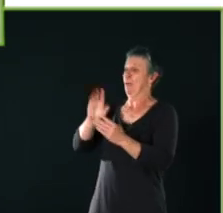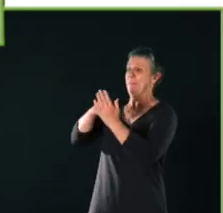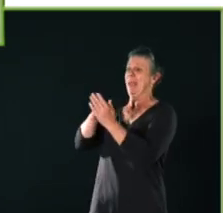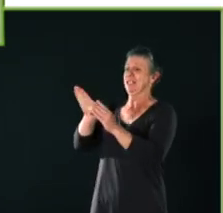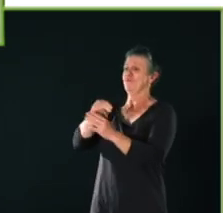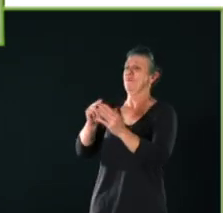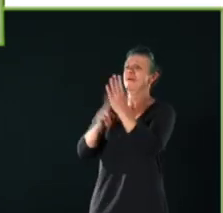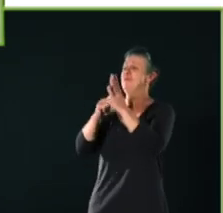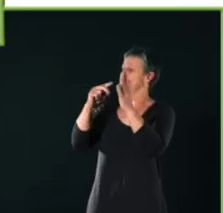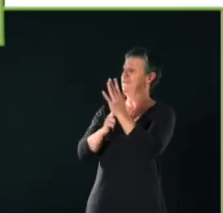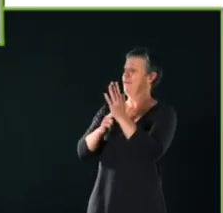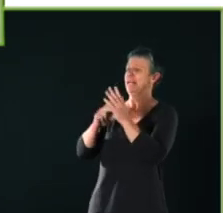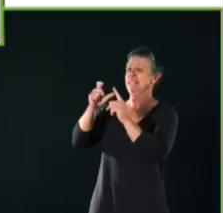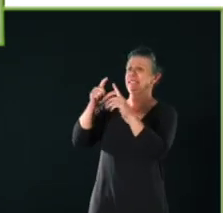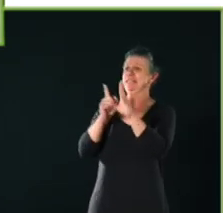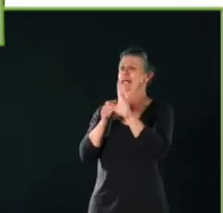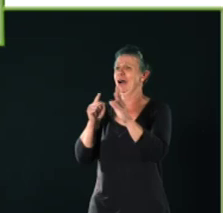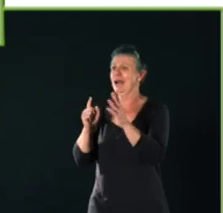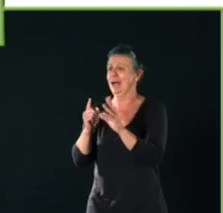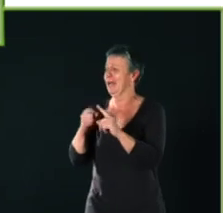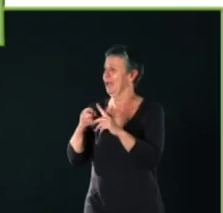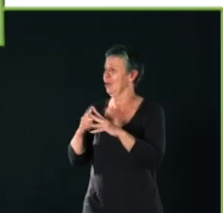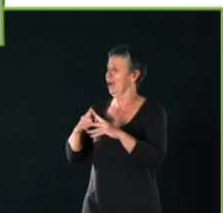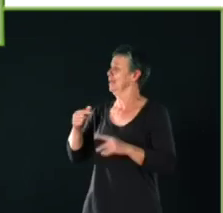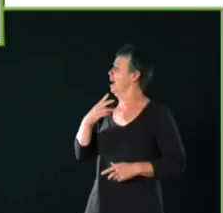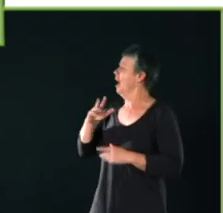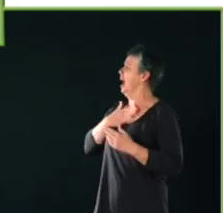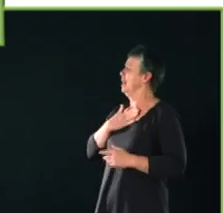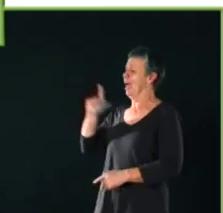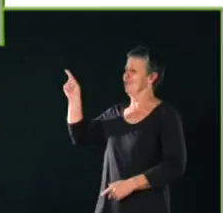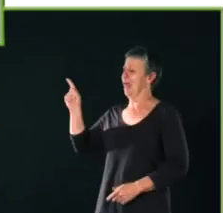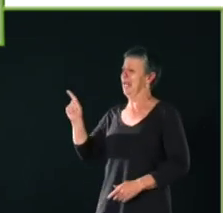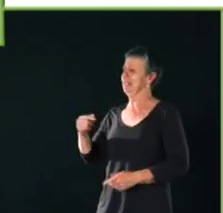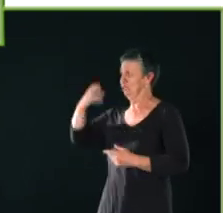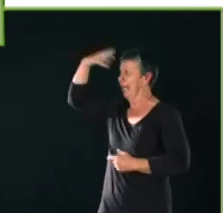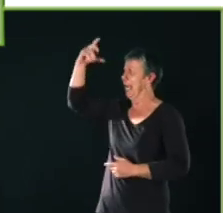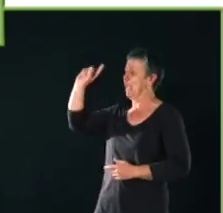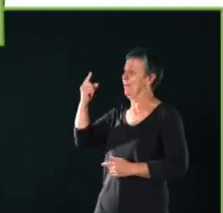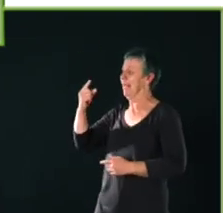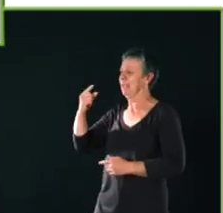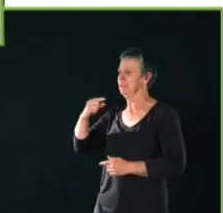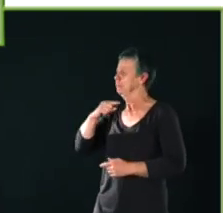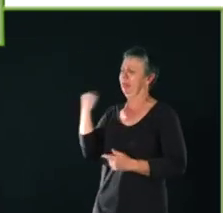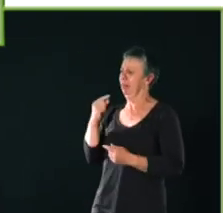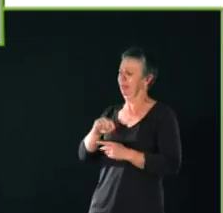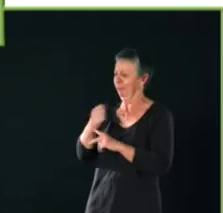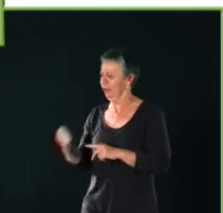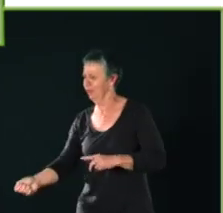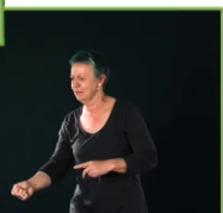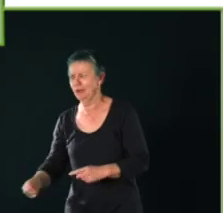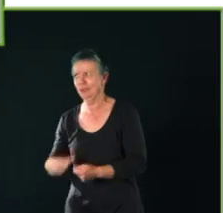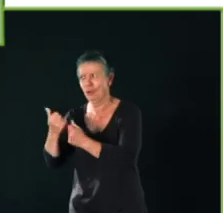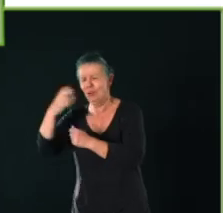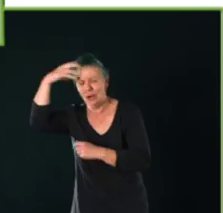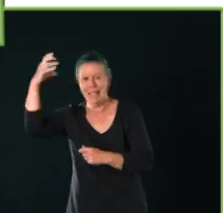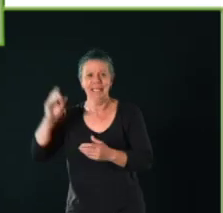Van Dyck. Now, I love it because it's said that he looks every inch the king, except he lost his head, so he wasn't as good as a king should